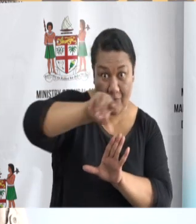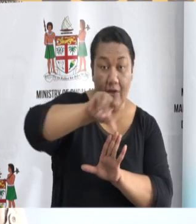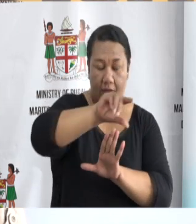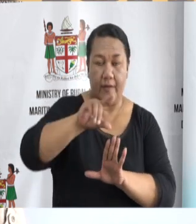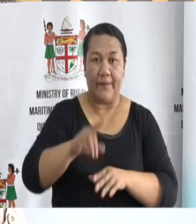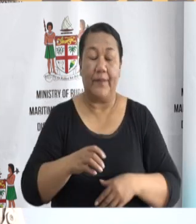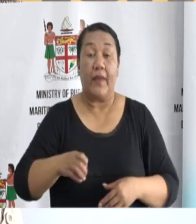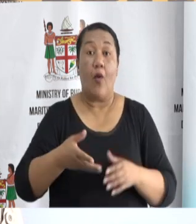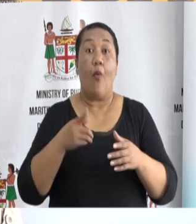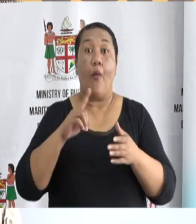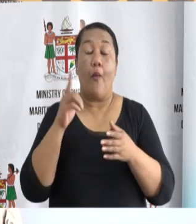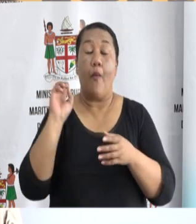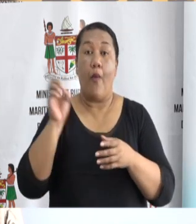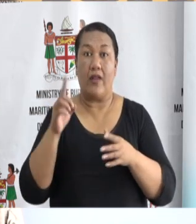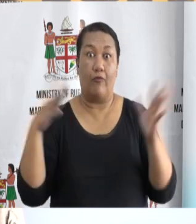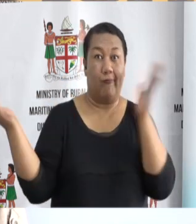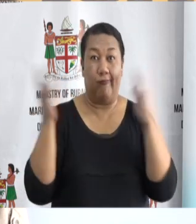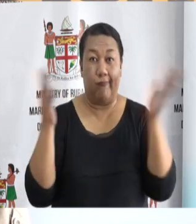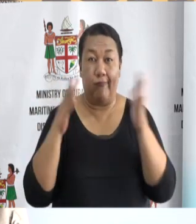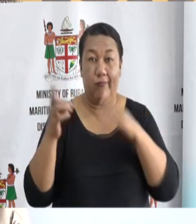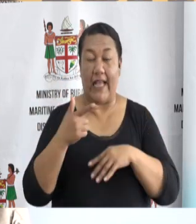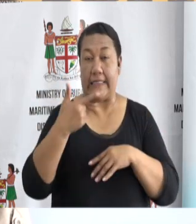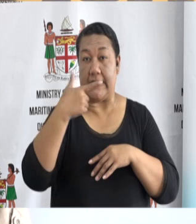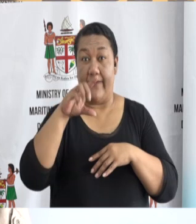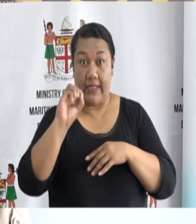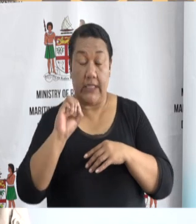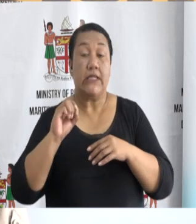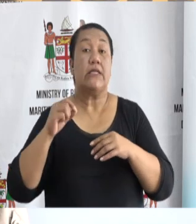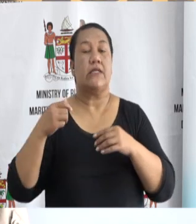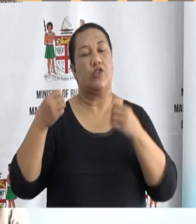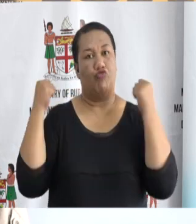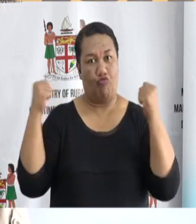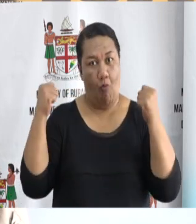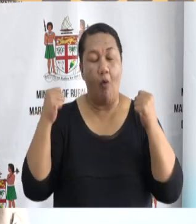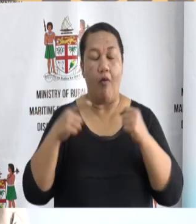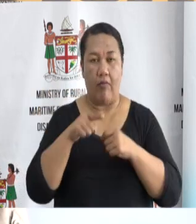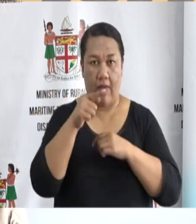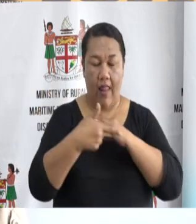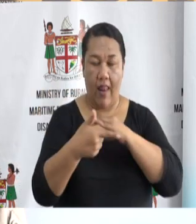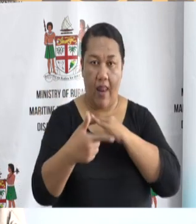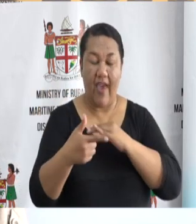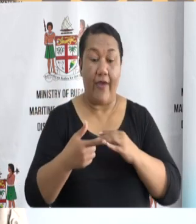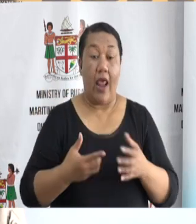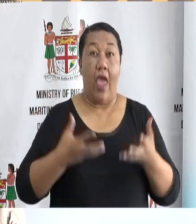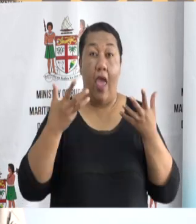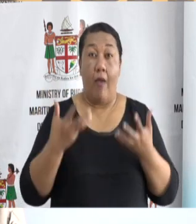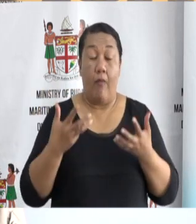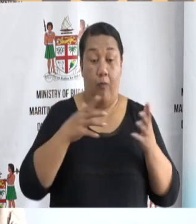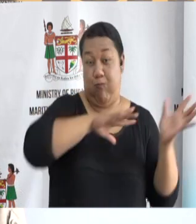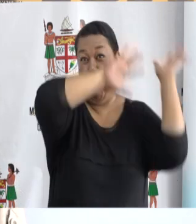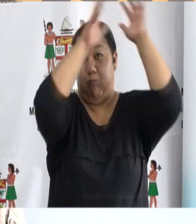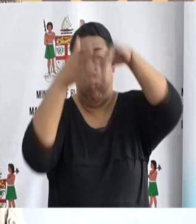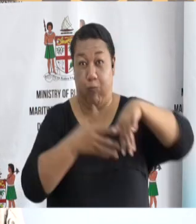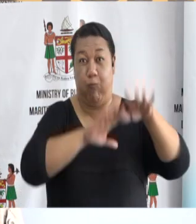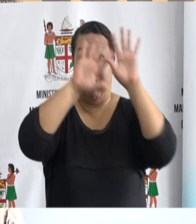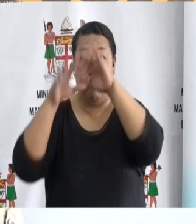still in force for the rest of Fiji waters. Expect hurricane force wind up to 70 knots with phenomenal